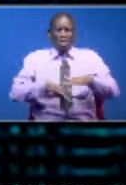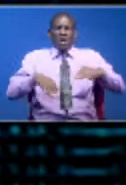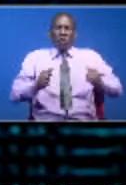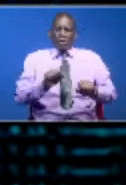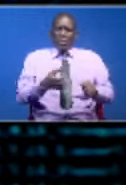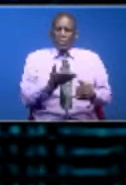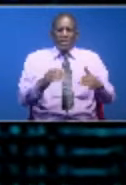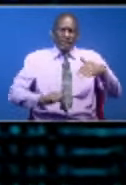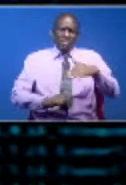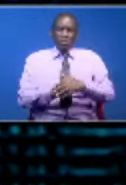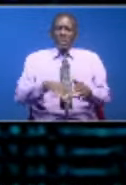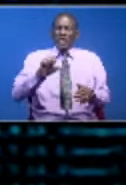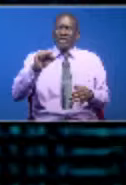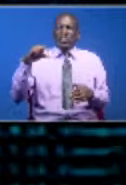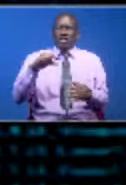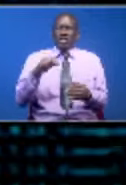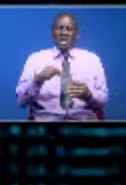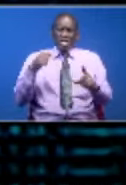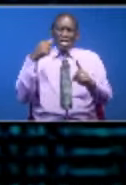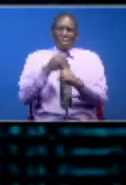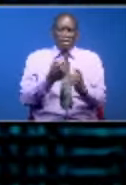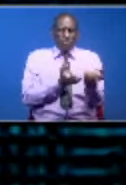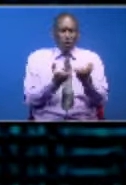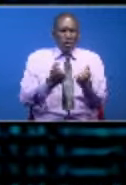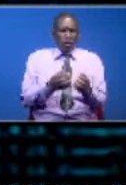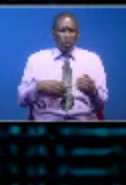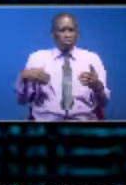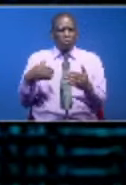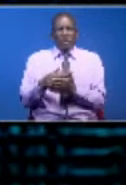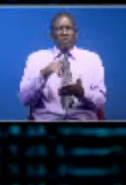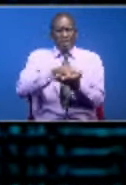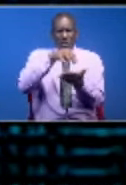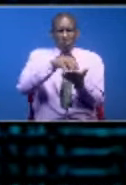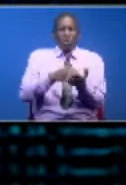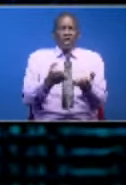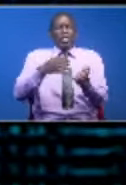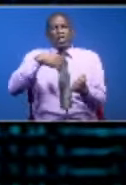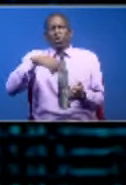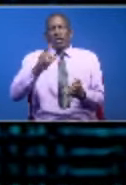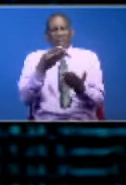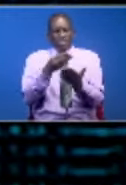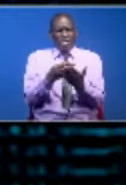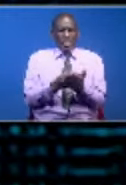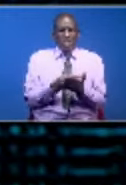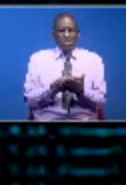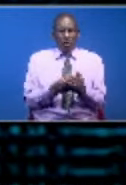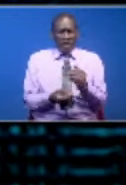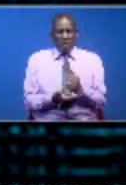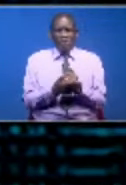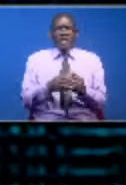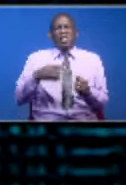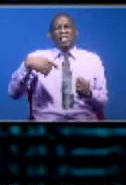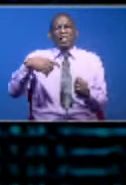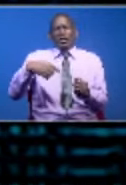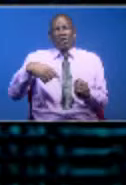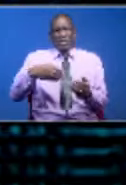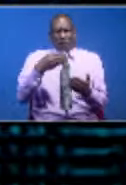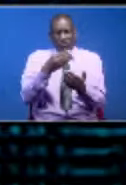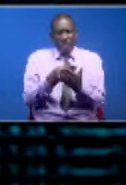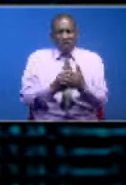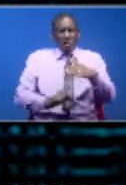ESG impactful businesses from reaching up to that scale? Yeah. It requires the right kind of financial intervention, right kind of financial support at